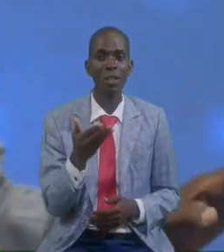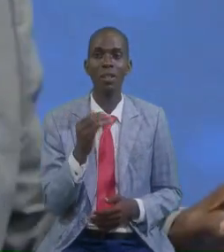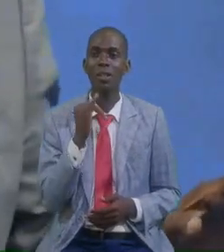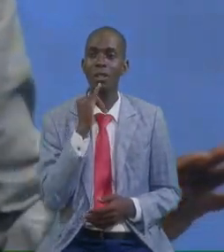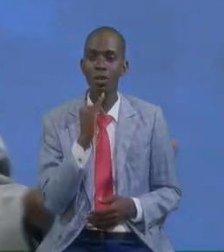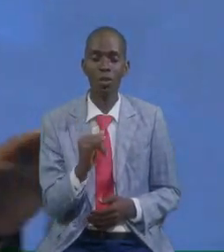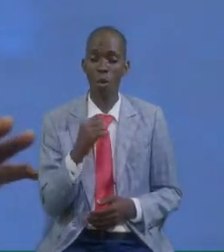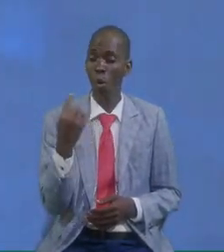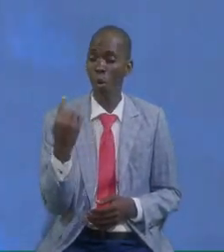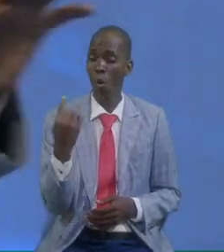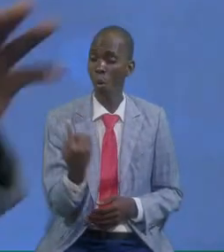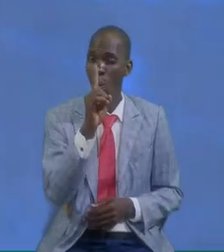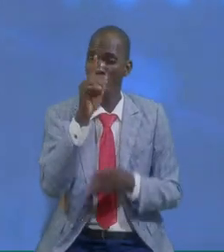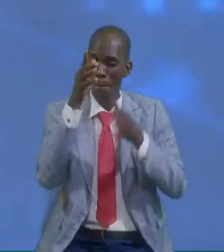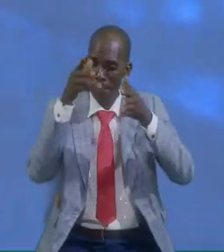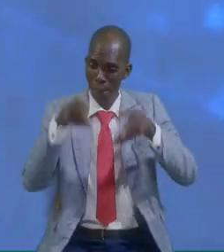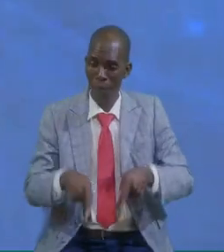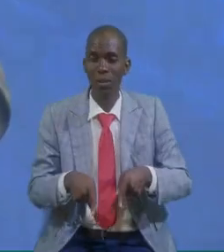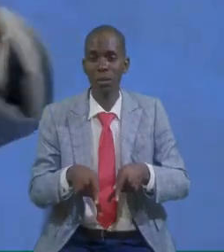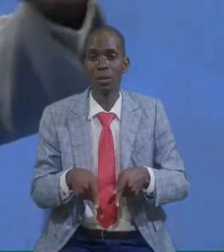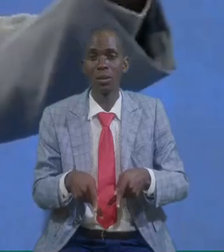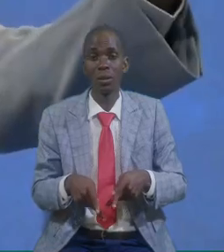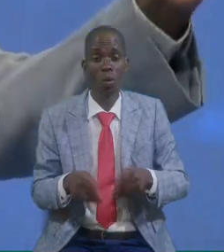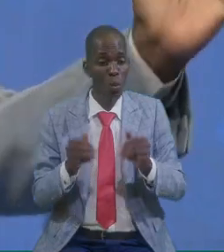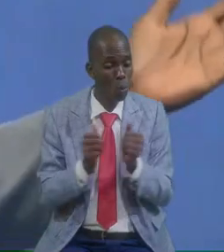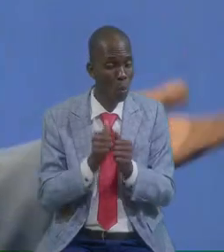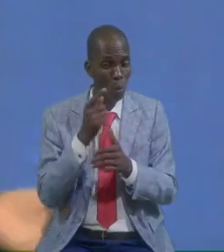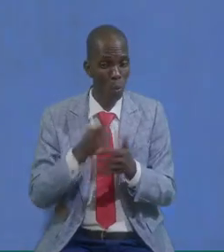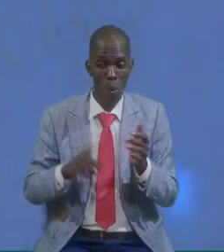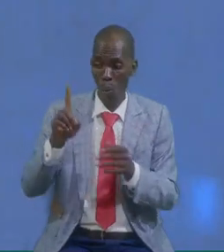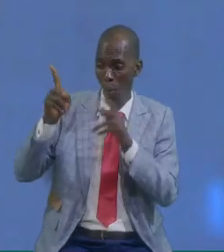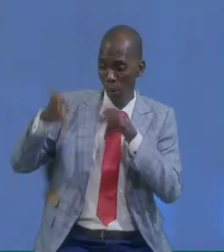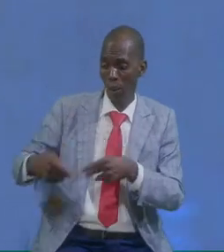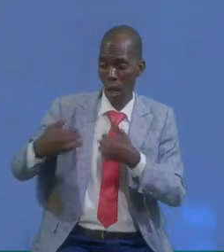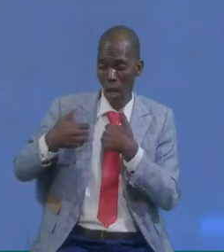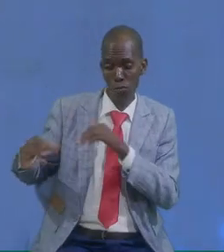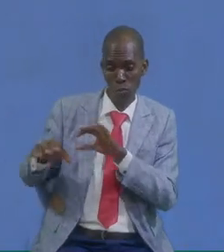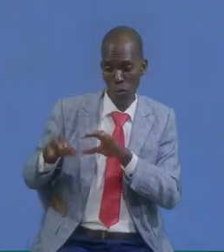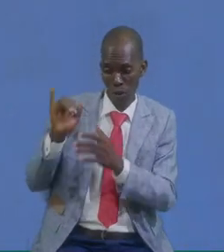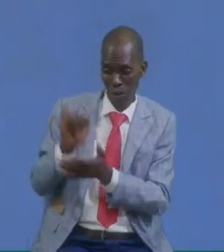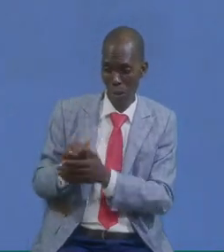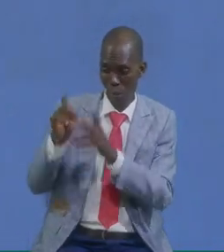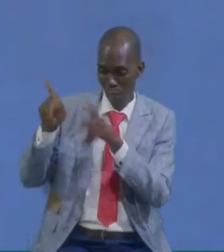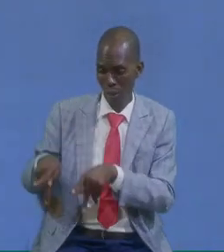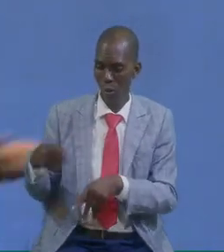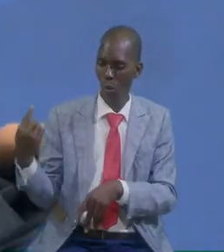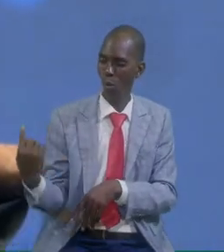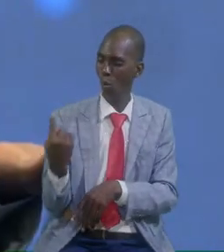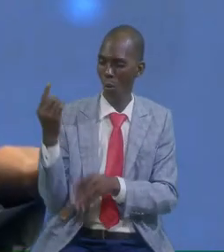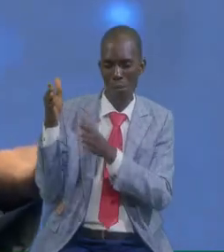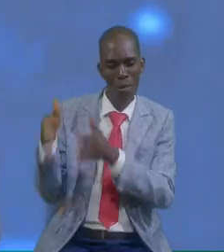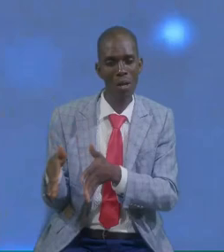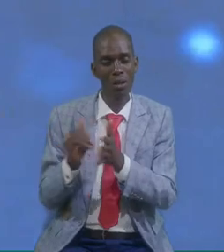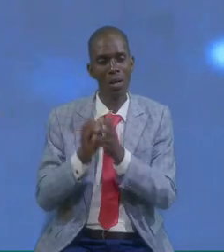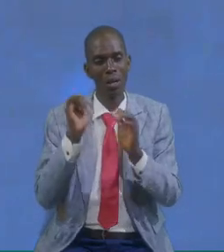one person with what he has done that can cover all your sins from